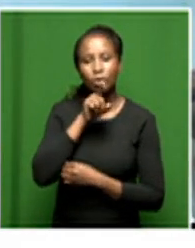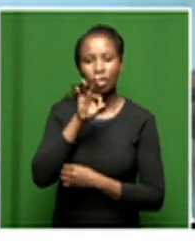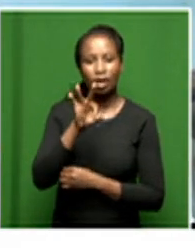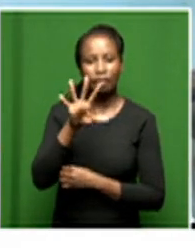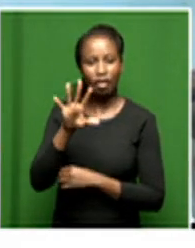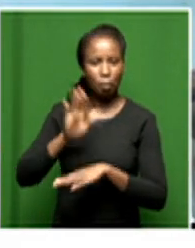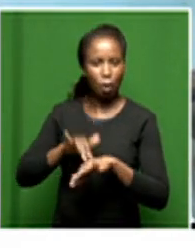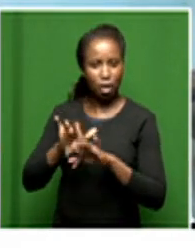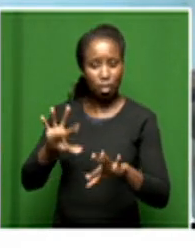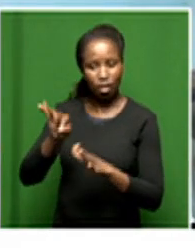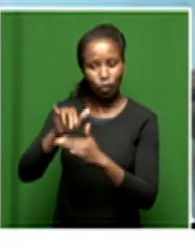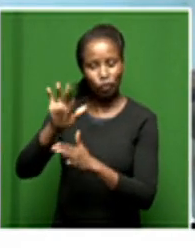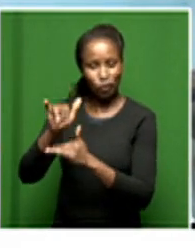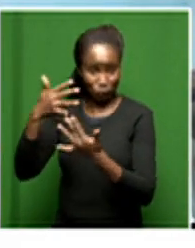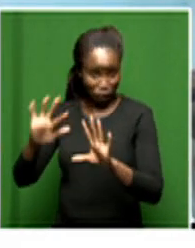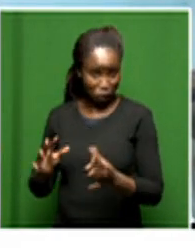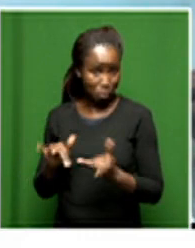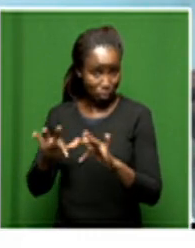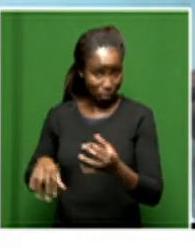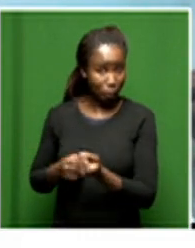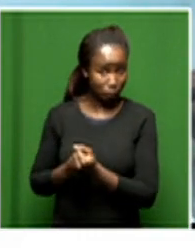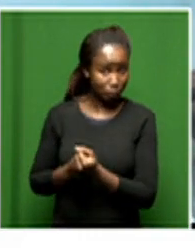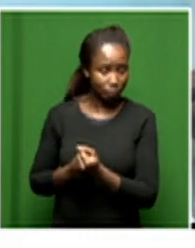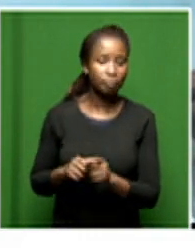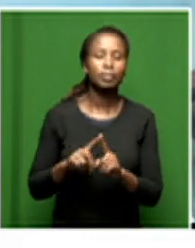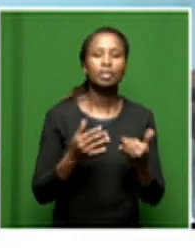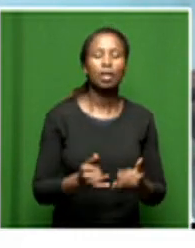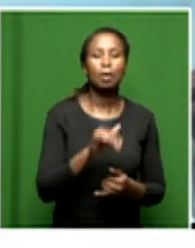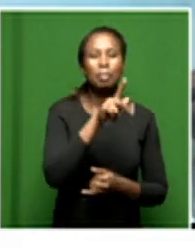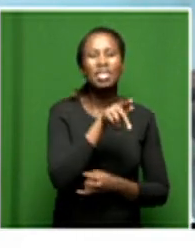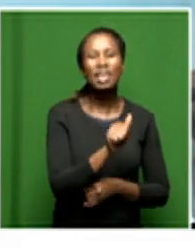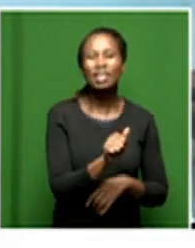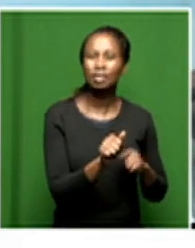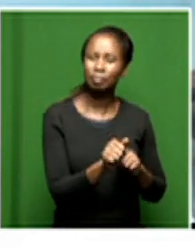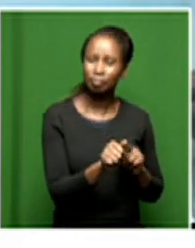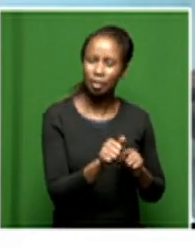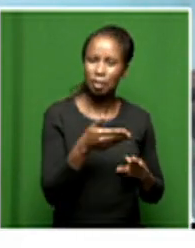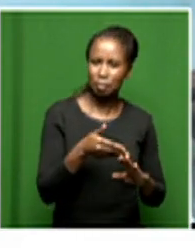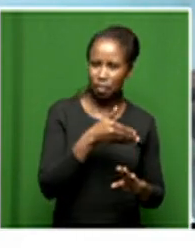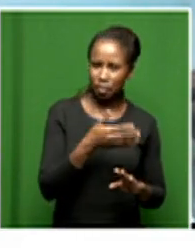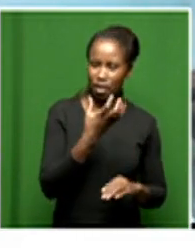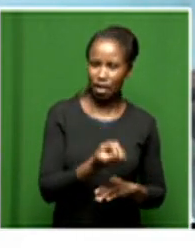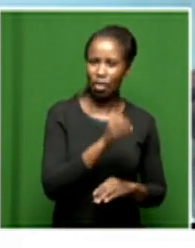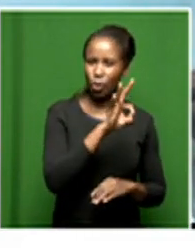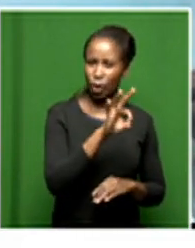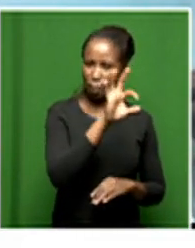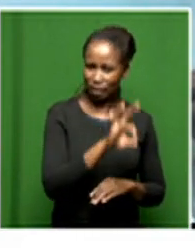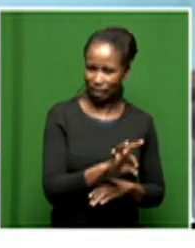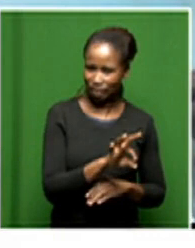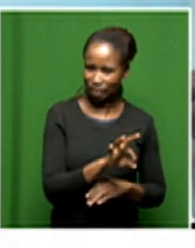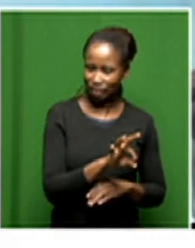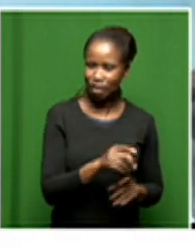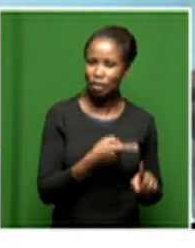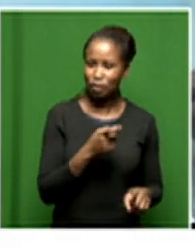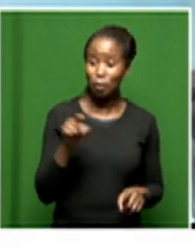9,535 more votes, as you said, Wayne. So the PA had previously polled 3%